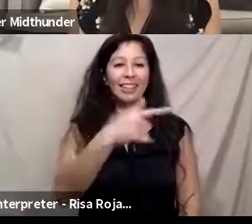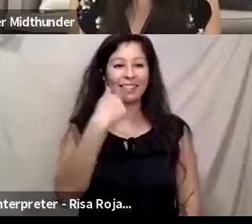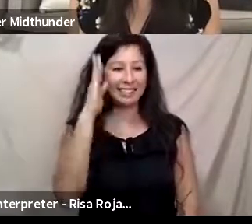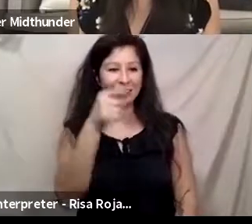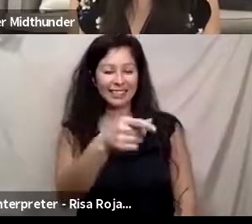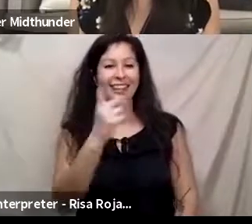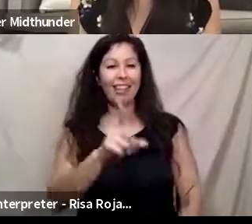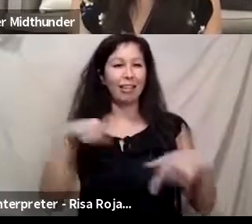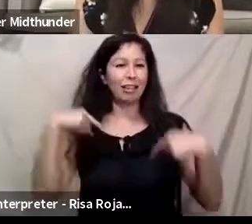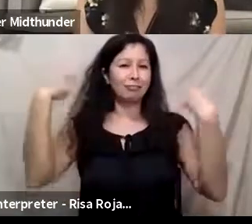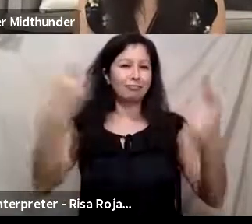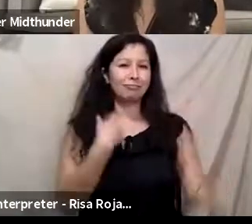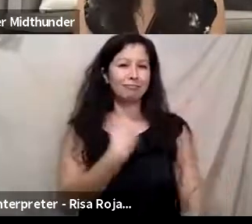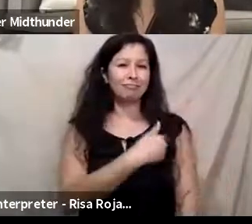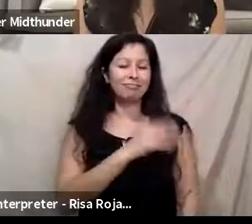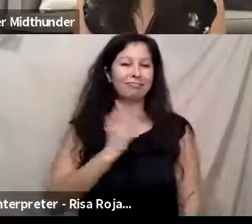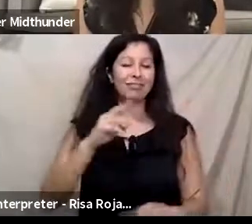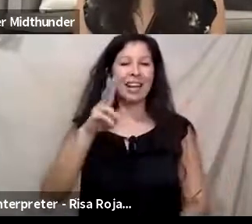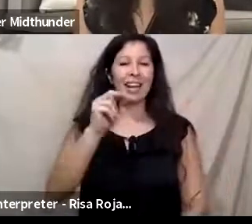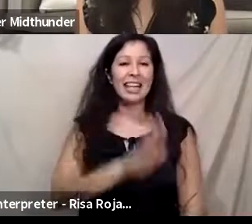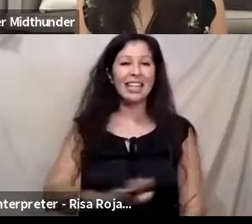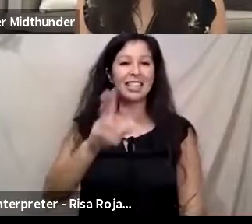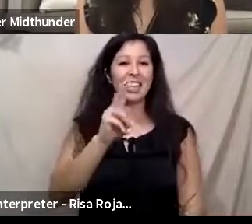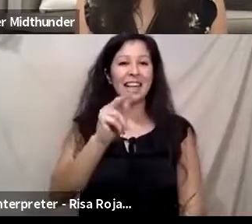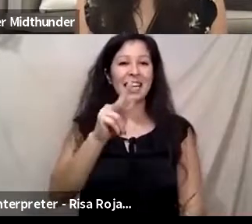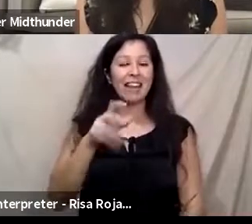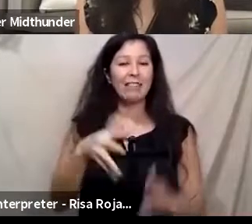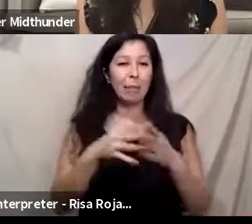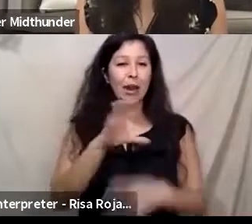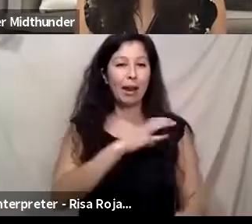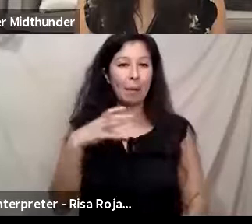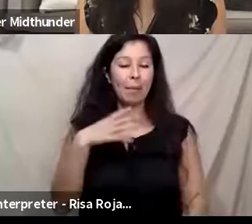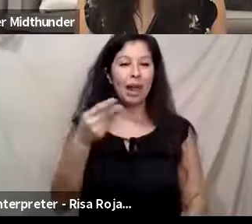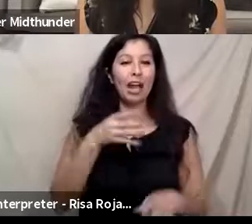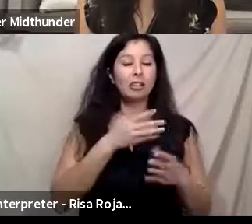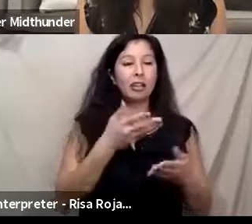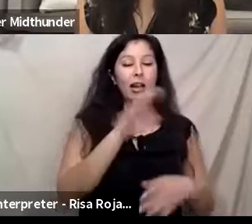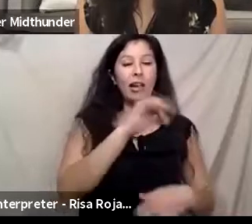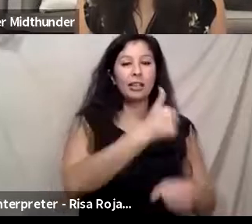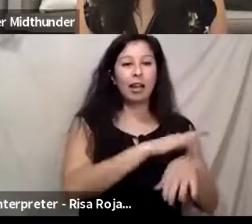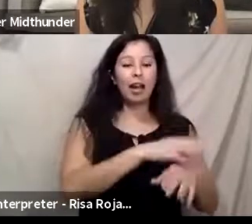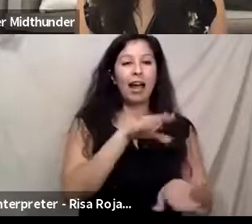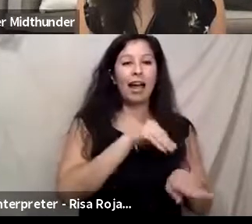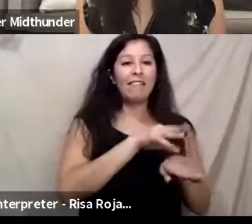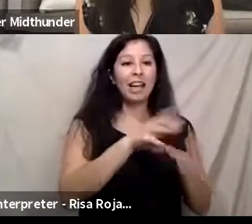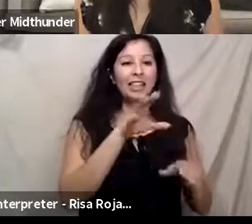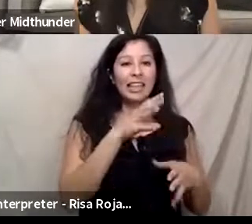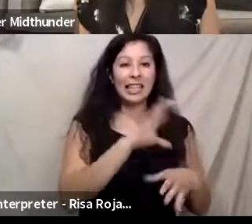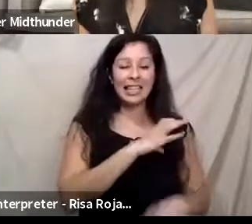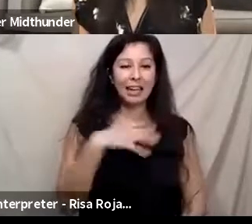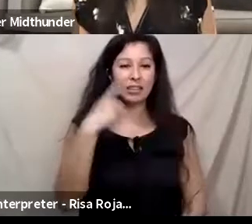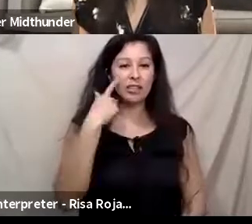He's a longtime member of the SAG-AFTRA's National Native Americans Committee and serves on the Advisory Council for Native Voices Theater at the Autry.